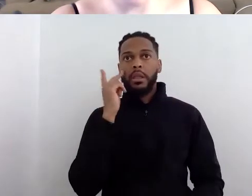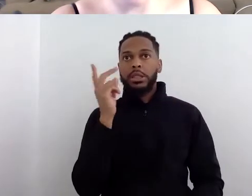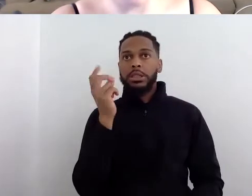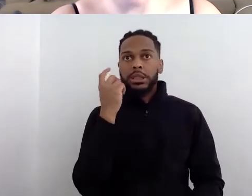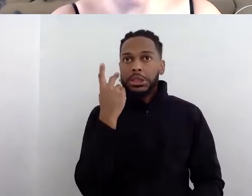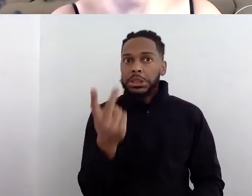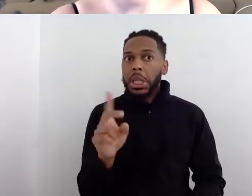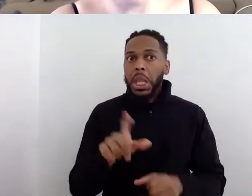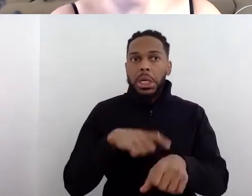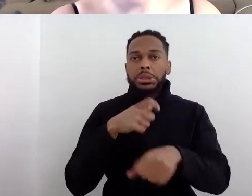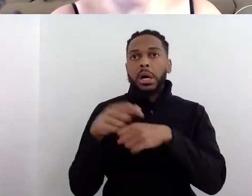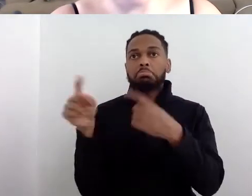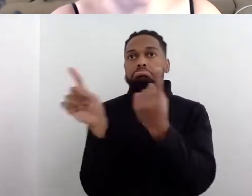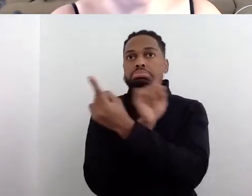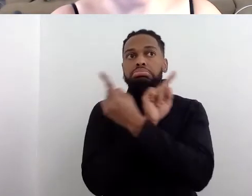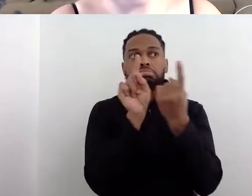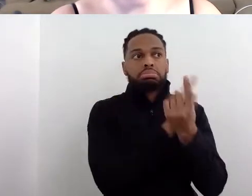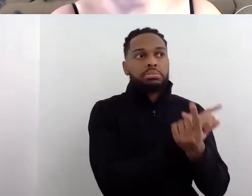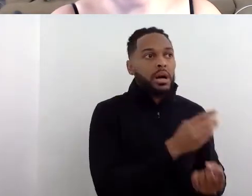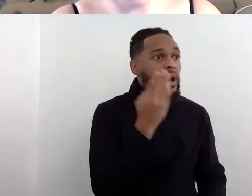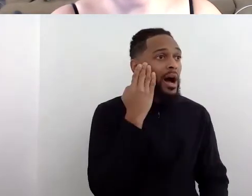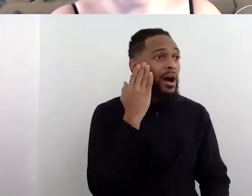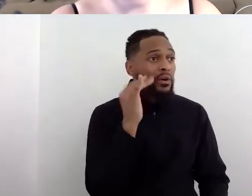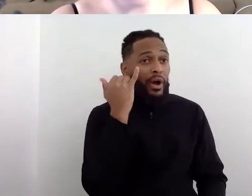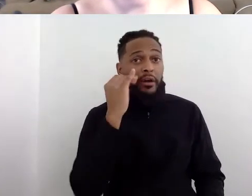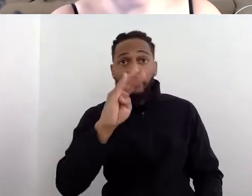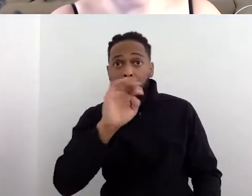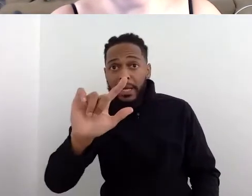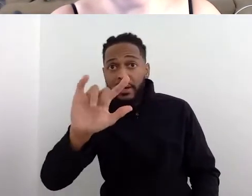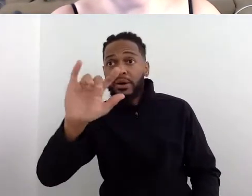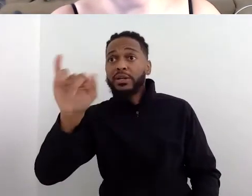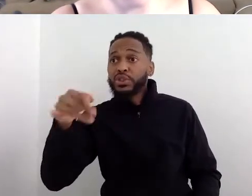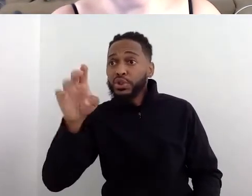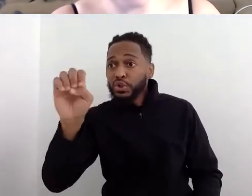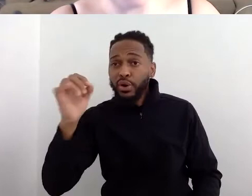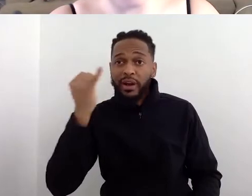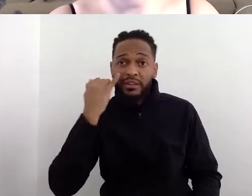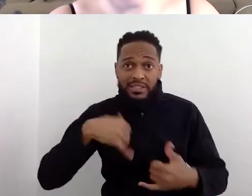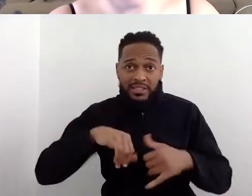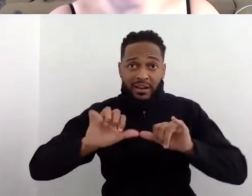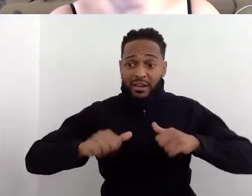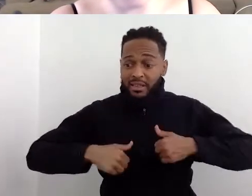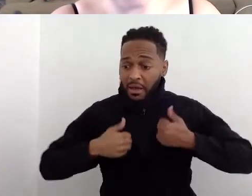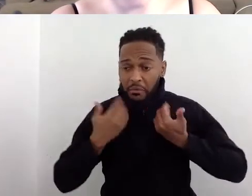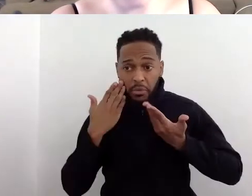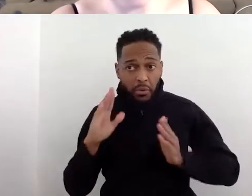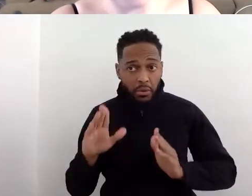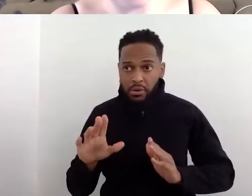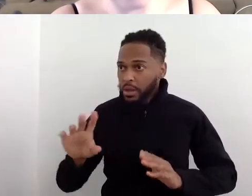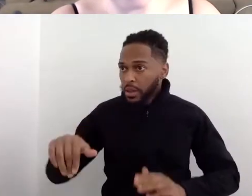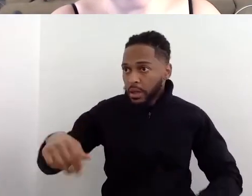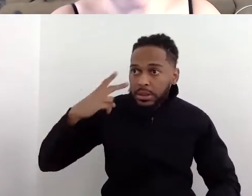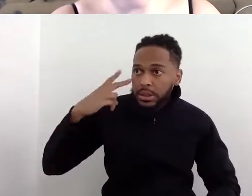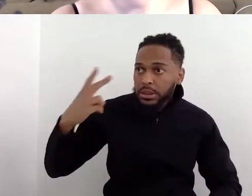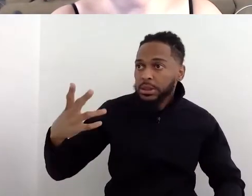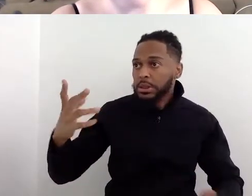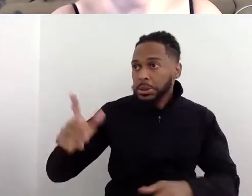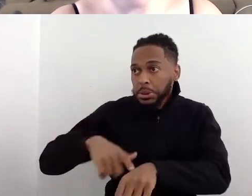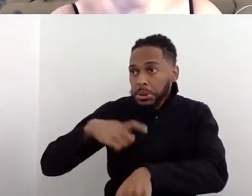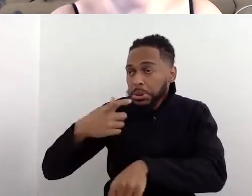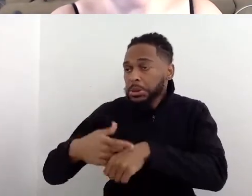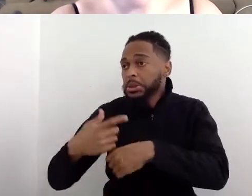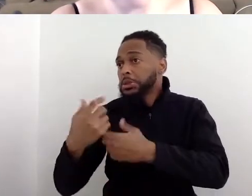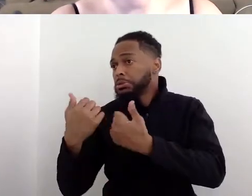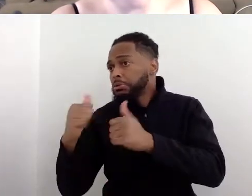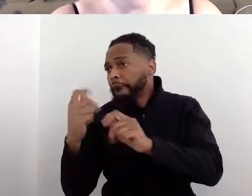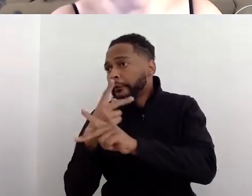if, Bill and Joe are alive, because I haven't heard from them. I don't know what's going on. So we're just trying to track people down, get them on